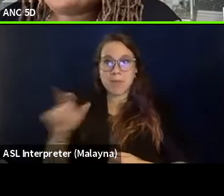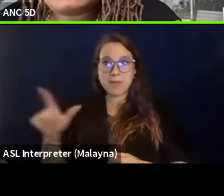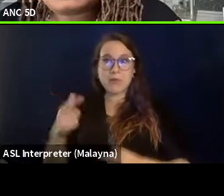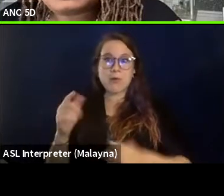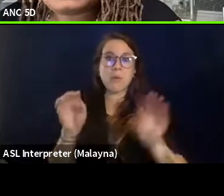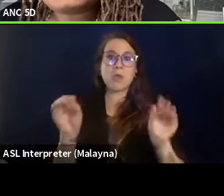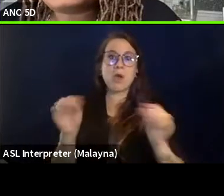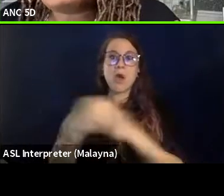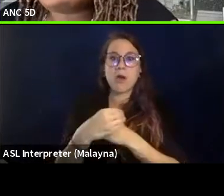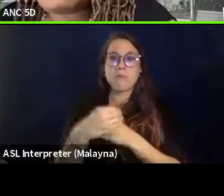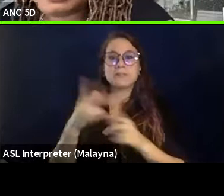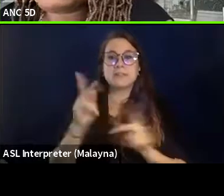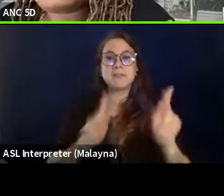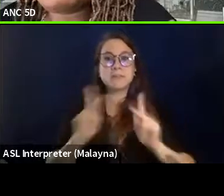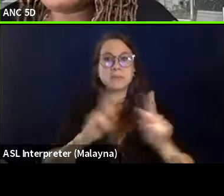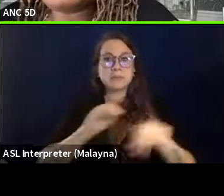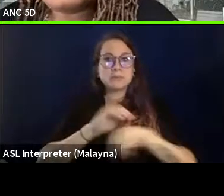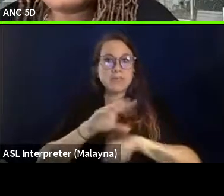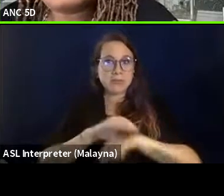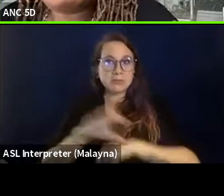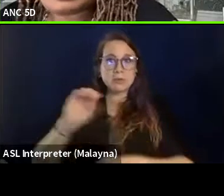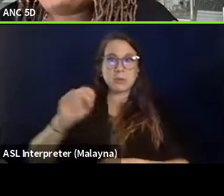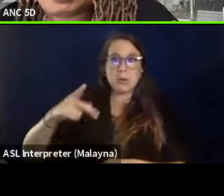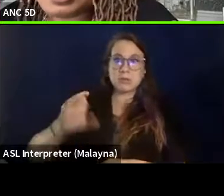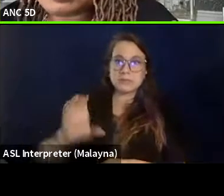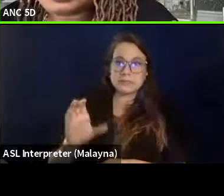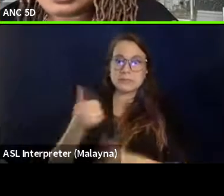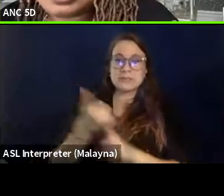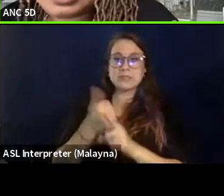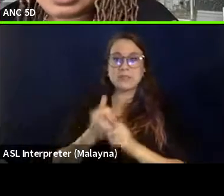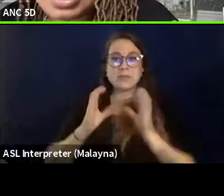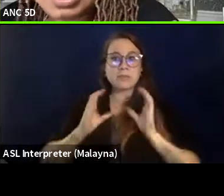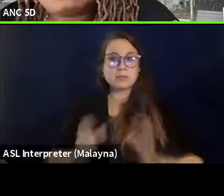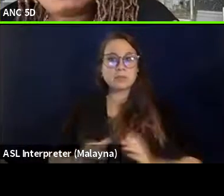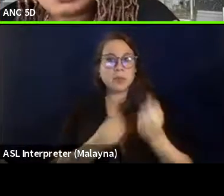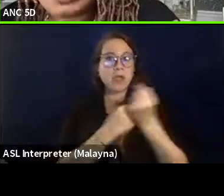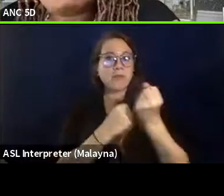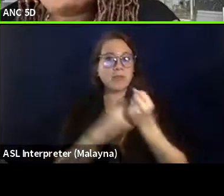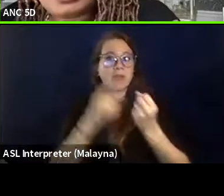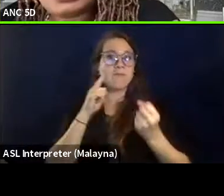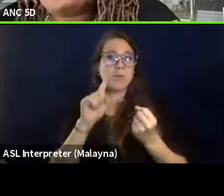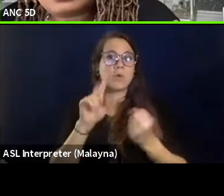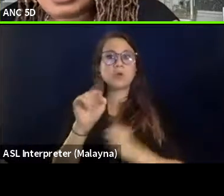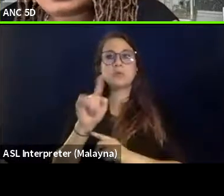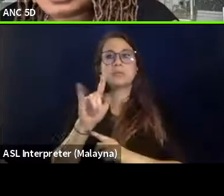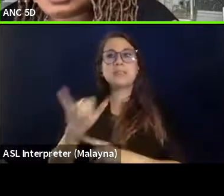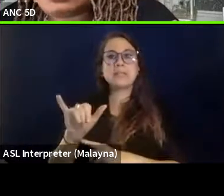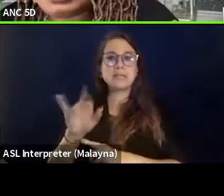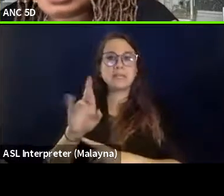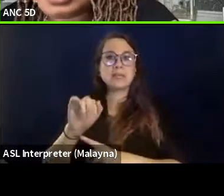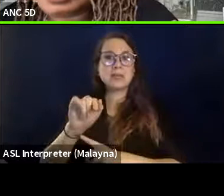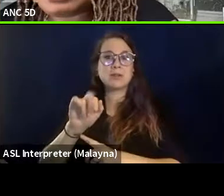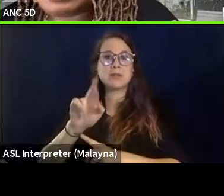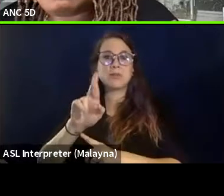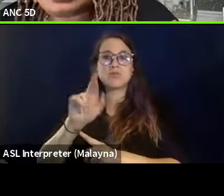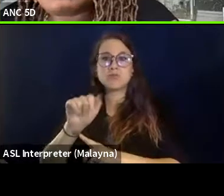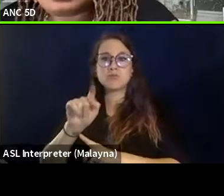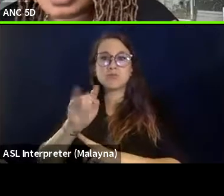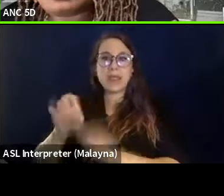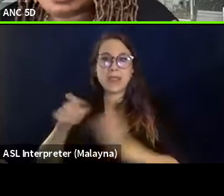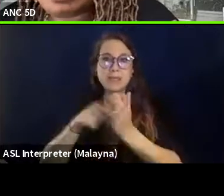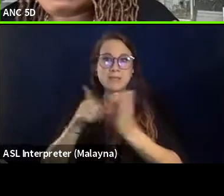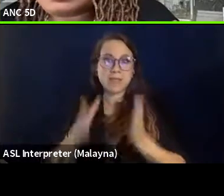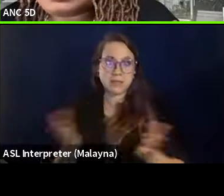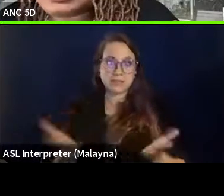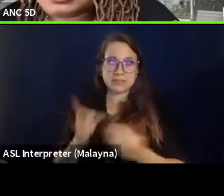Counsel. OPC is a consumer advocate for utility rate payers in DC. If anyone has any utility issues, please